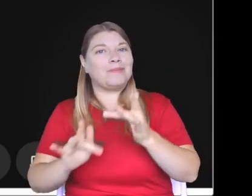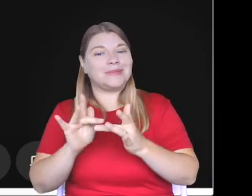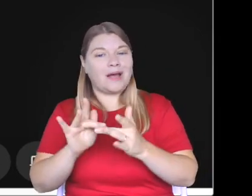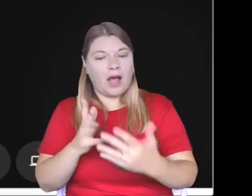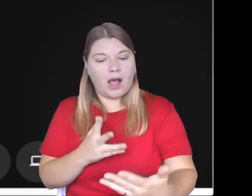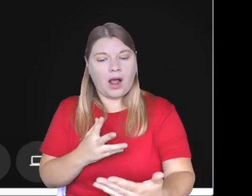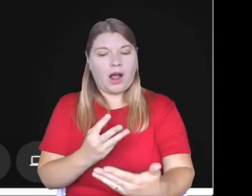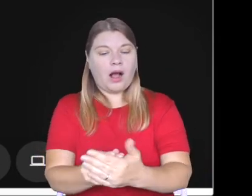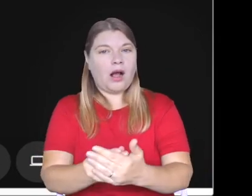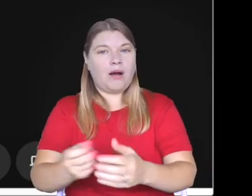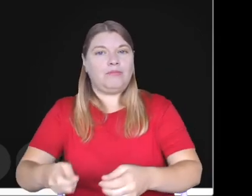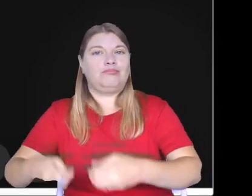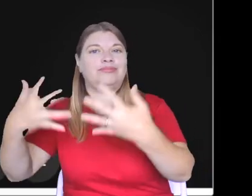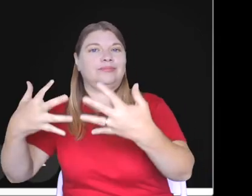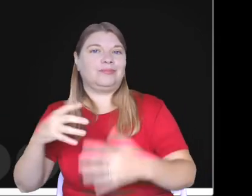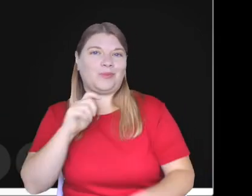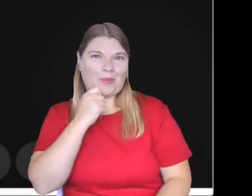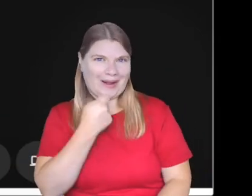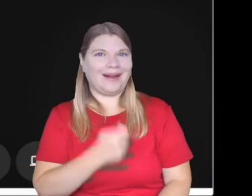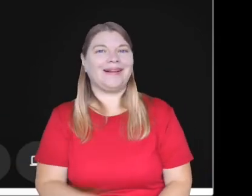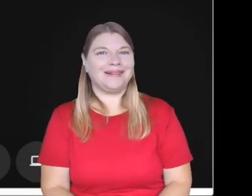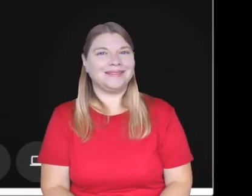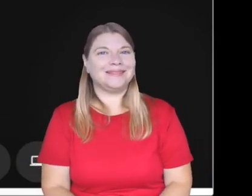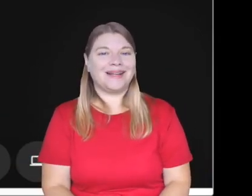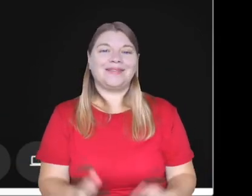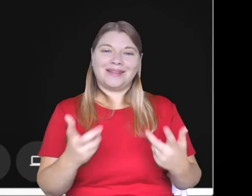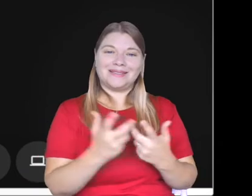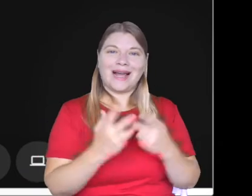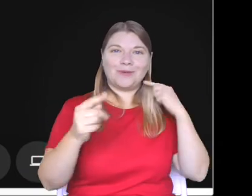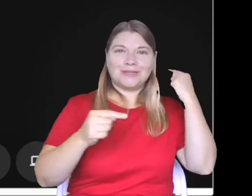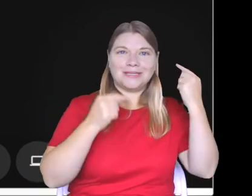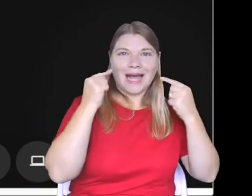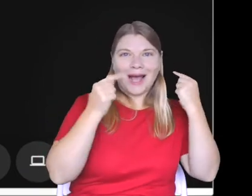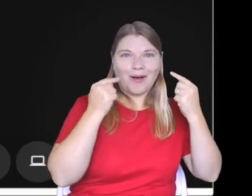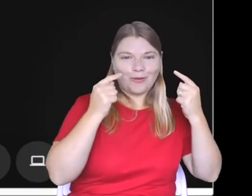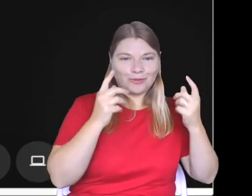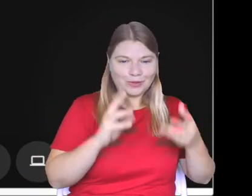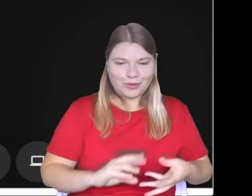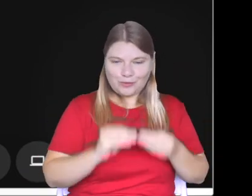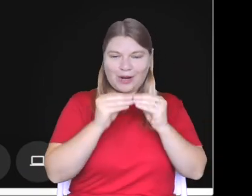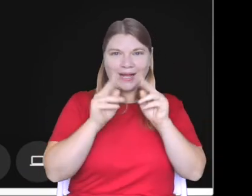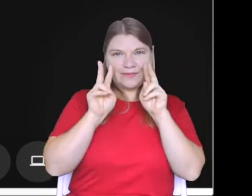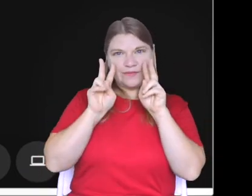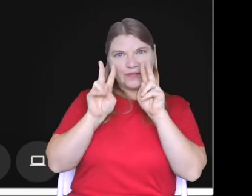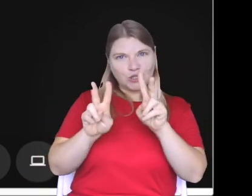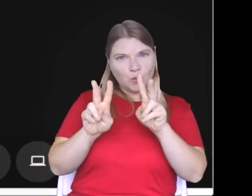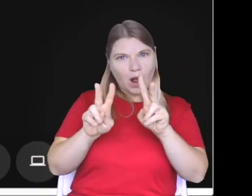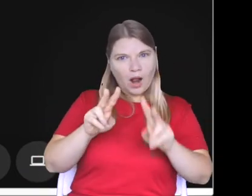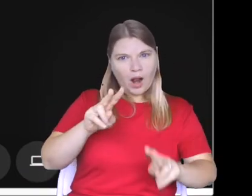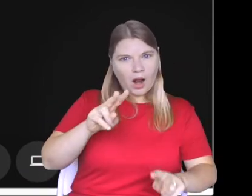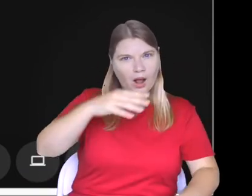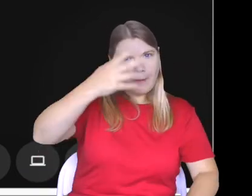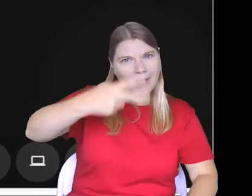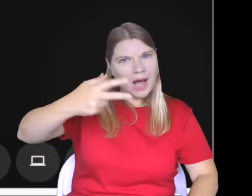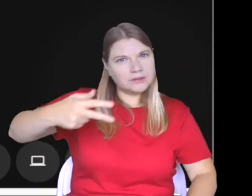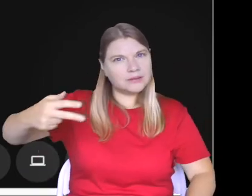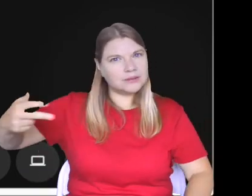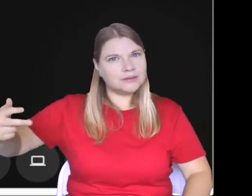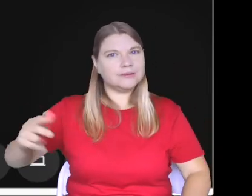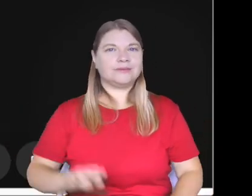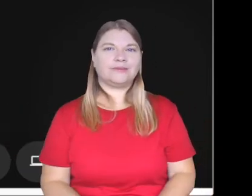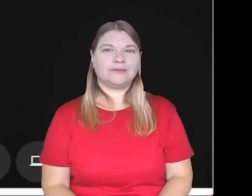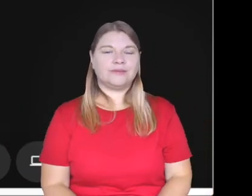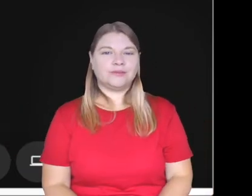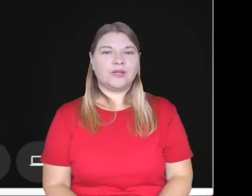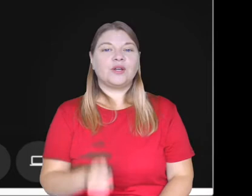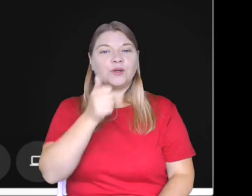way to visualize audio and sounds. So we'll be using this during our session, which